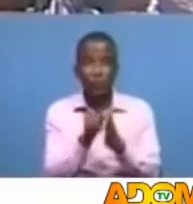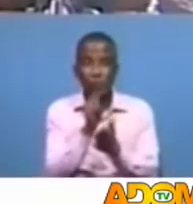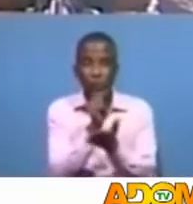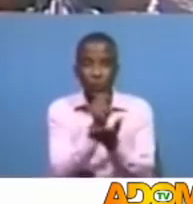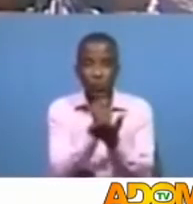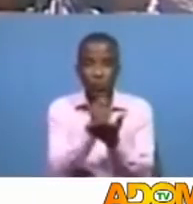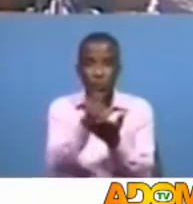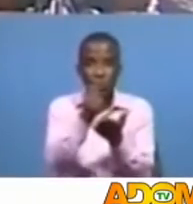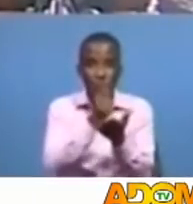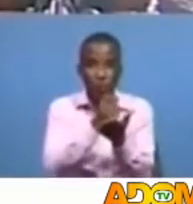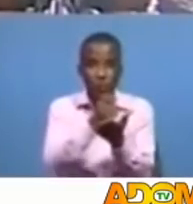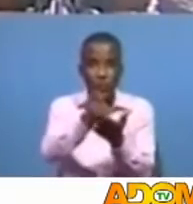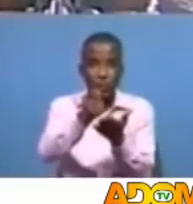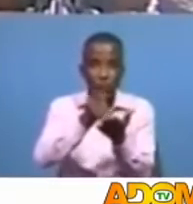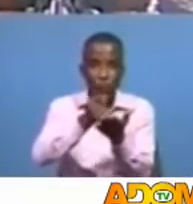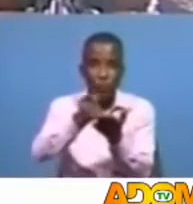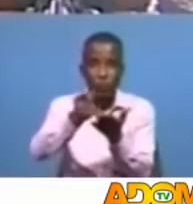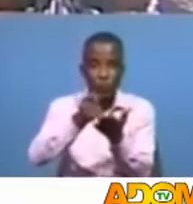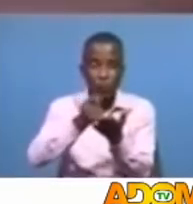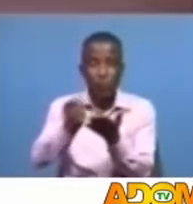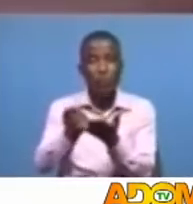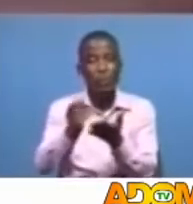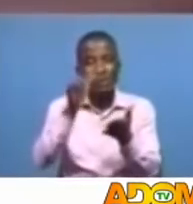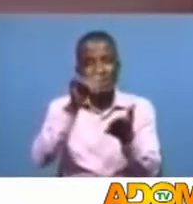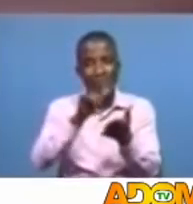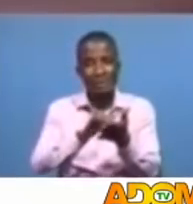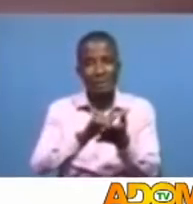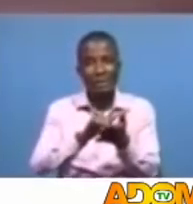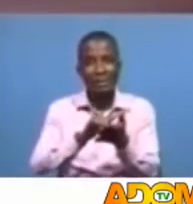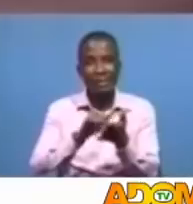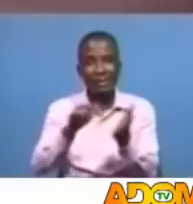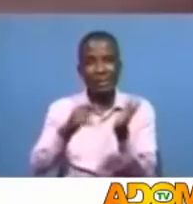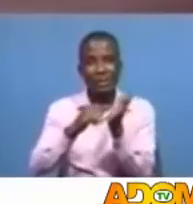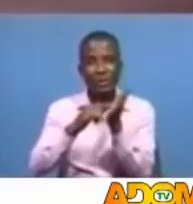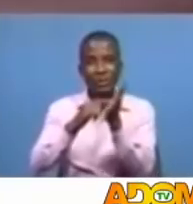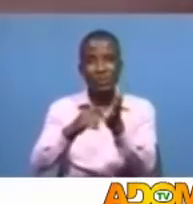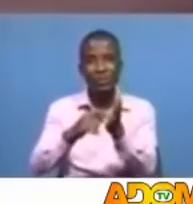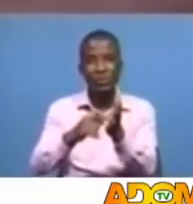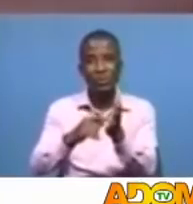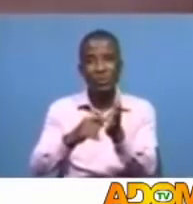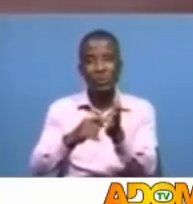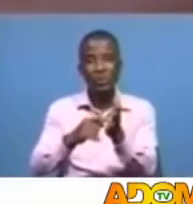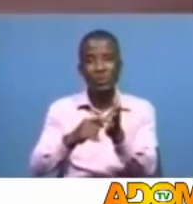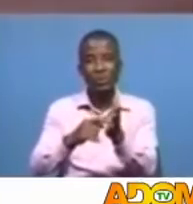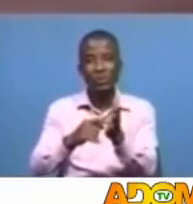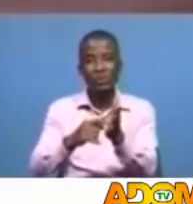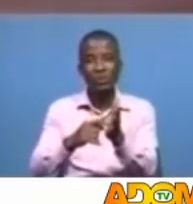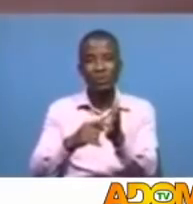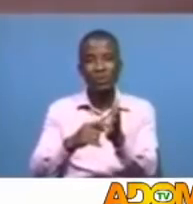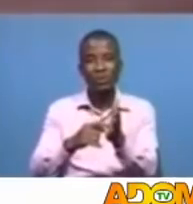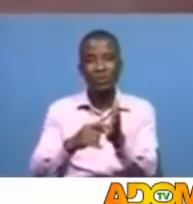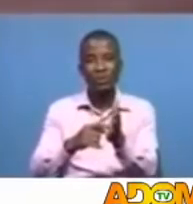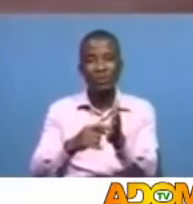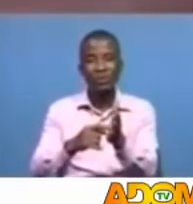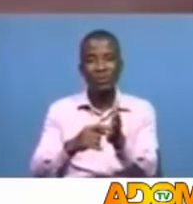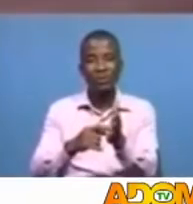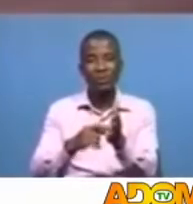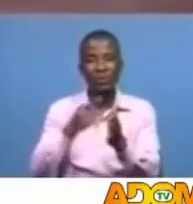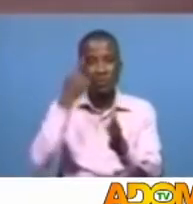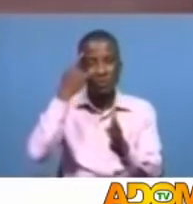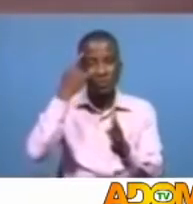facts which ground the allegations of unreasonableness